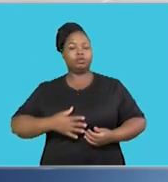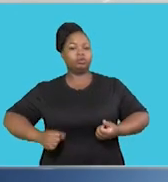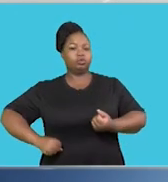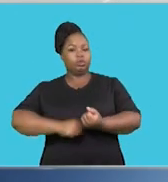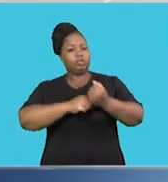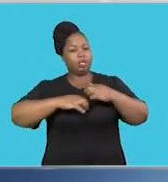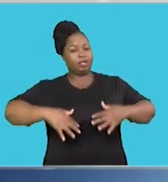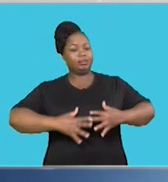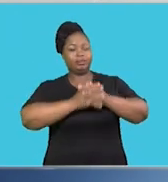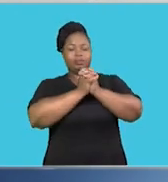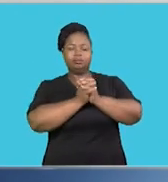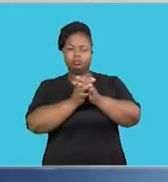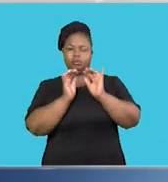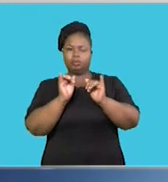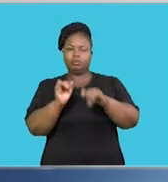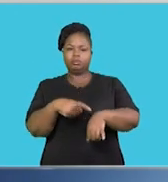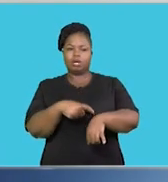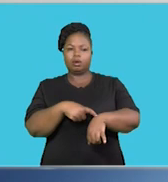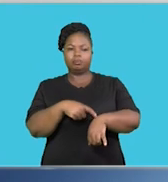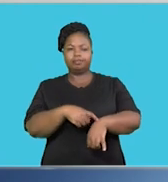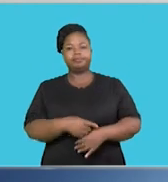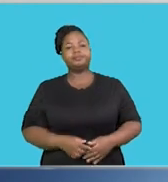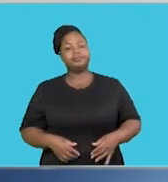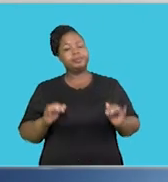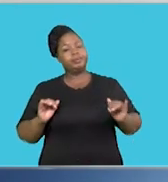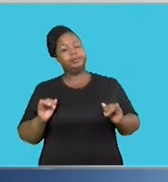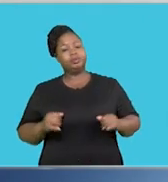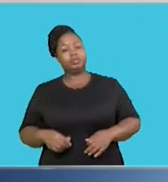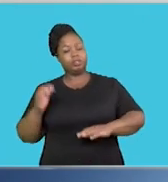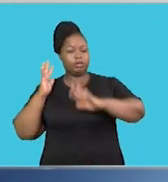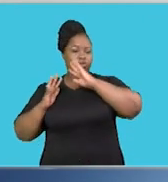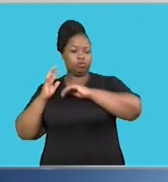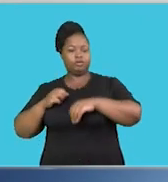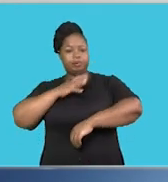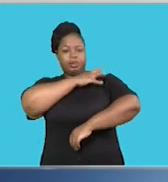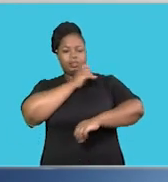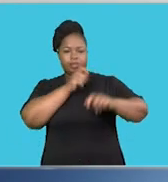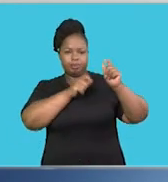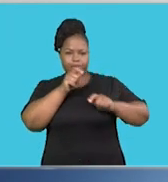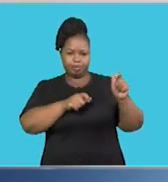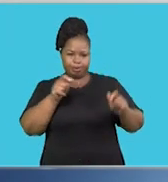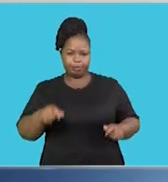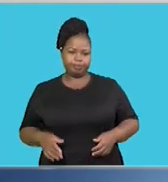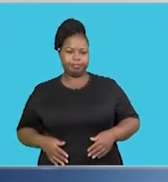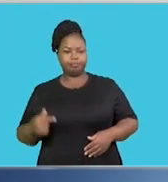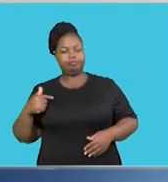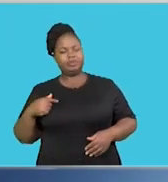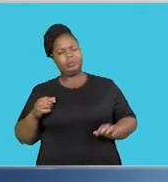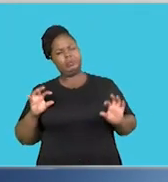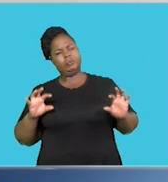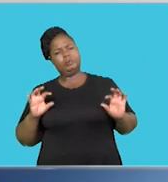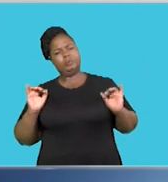the darkest chapters in the history of the Palestinian people. I am